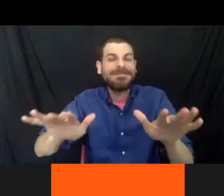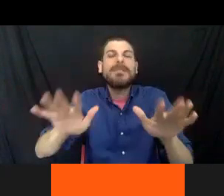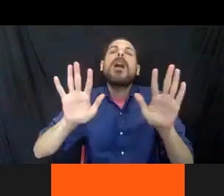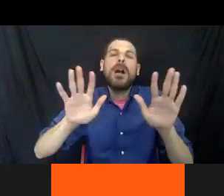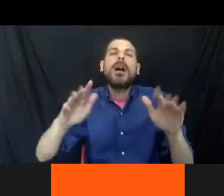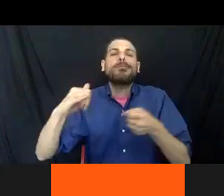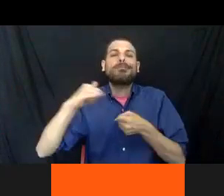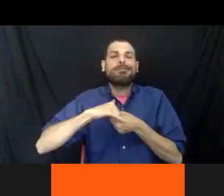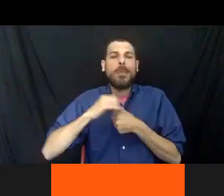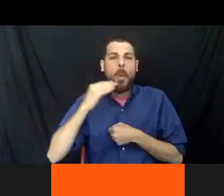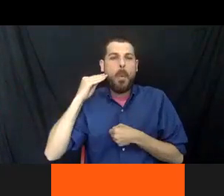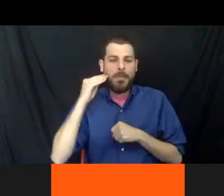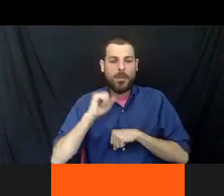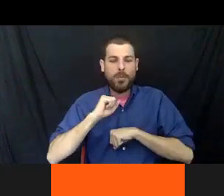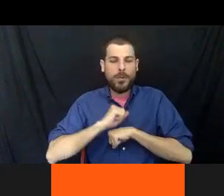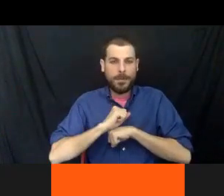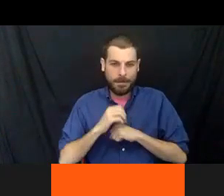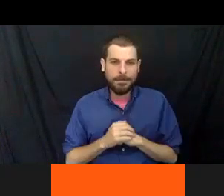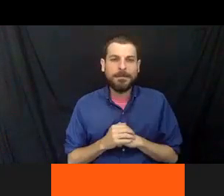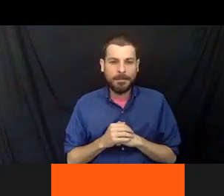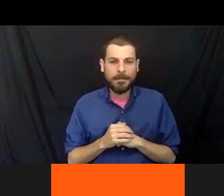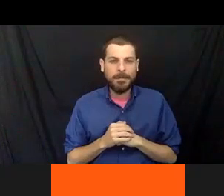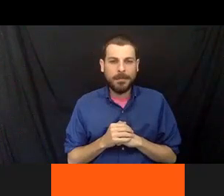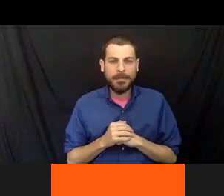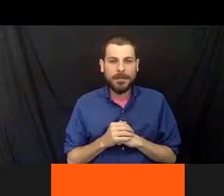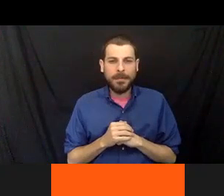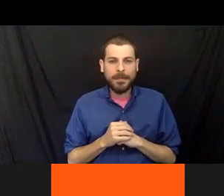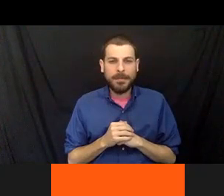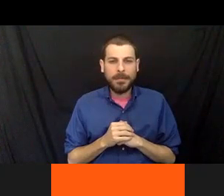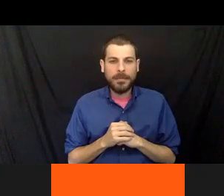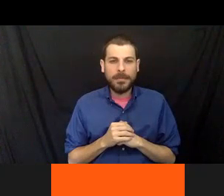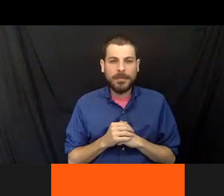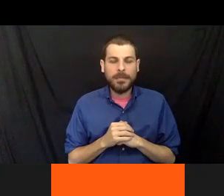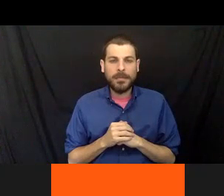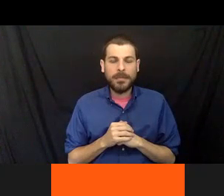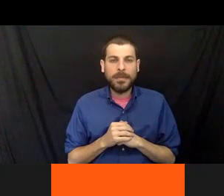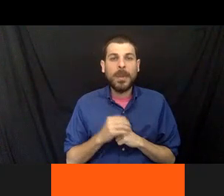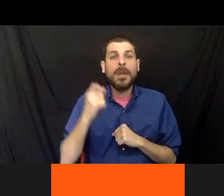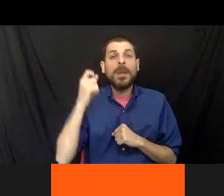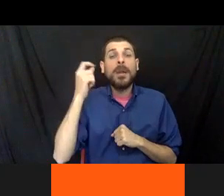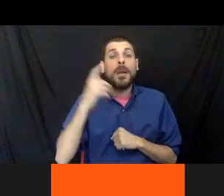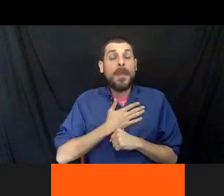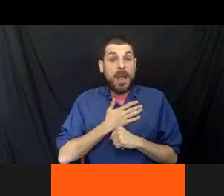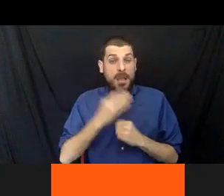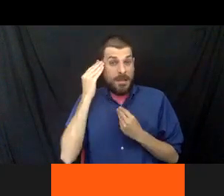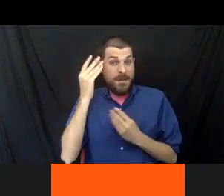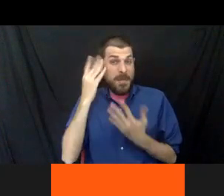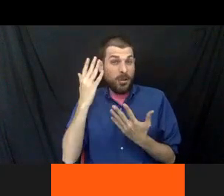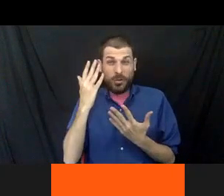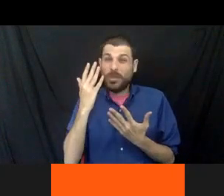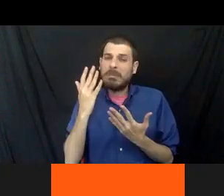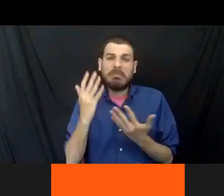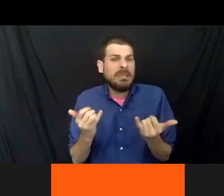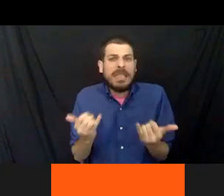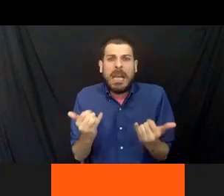Couple other things. The information that I'm going to talk about is current as of yesterday,